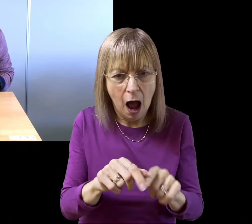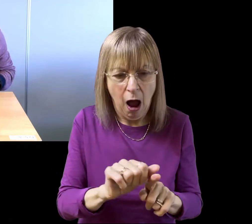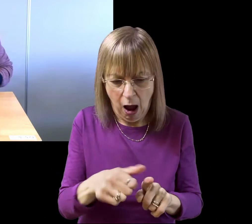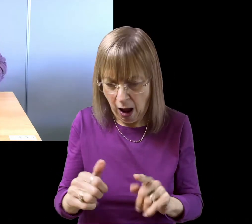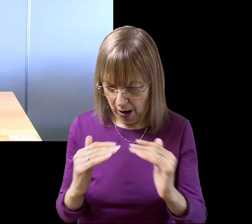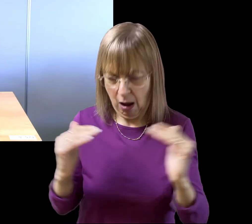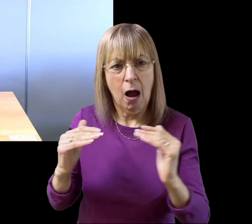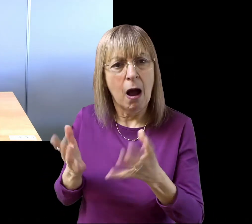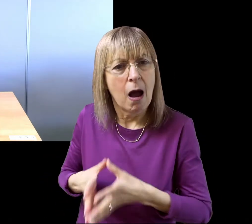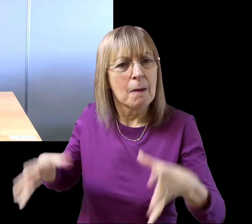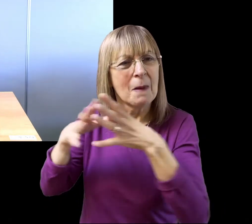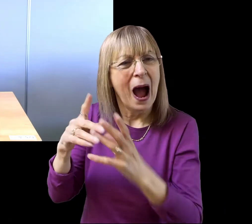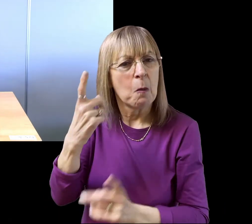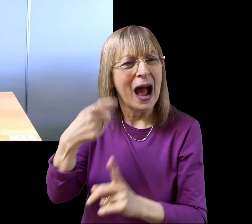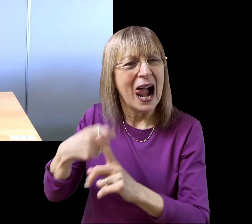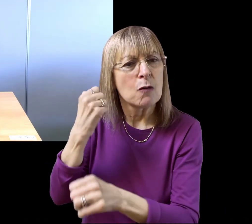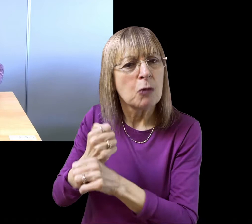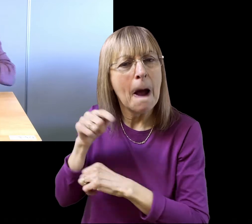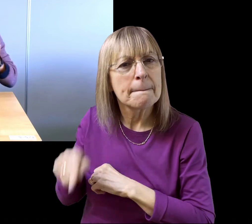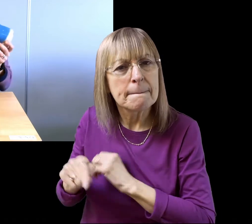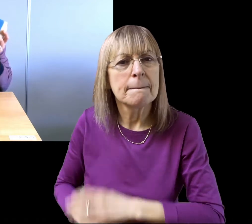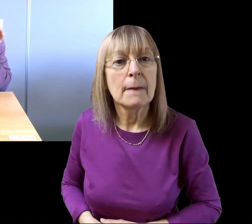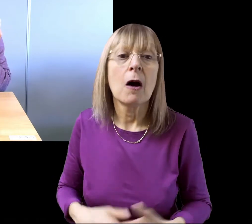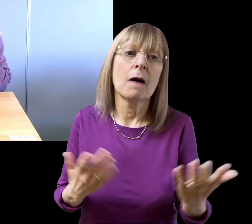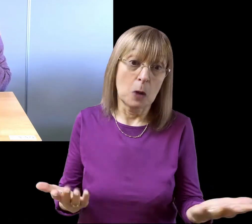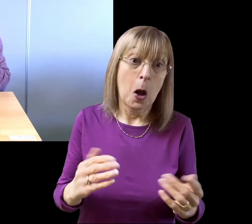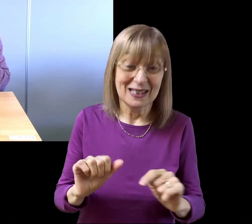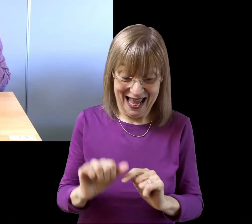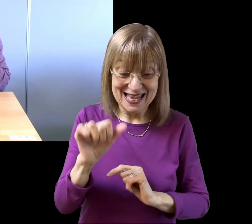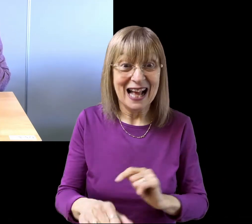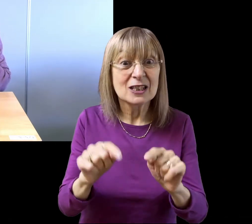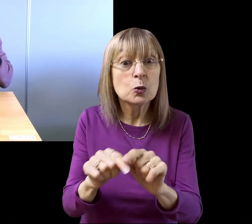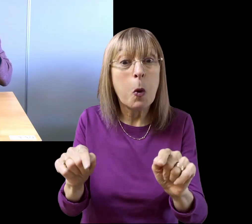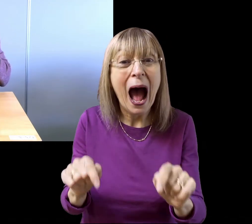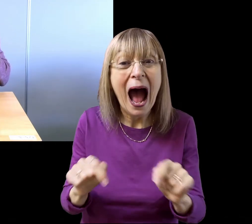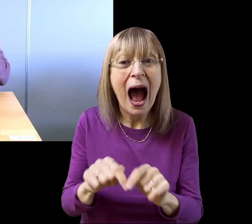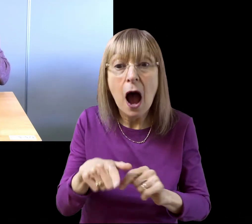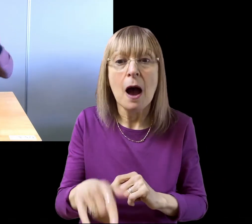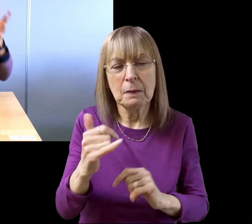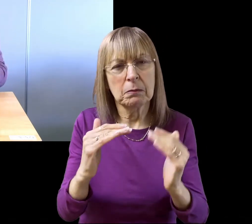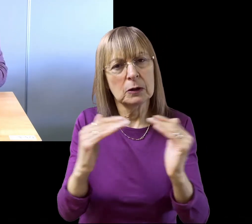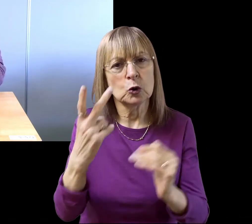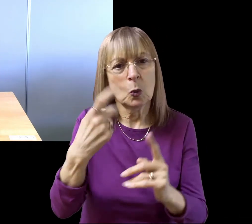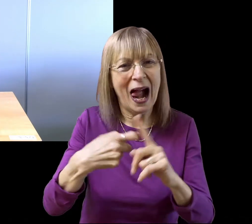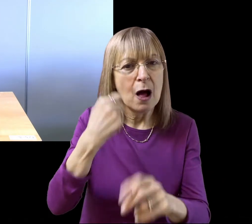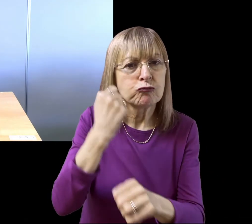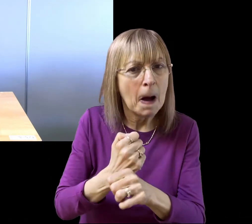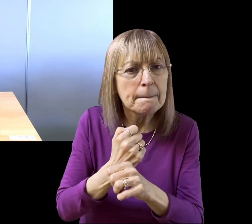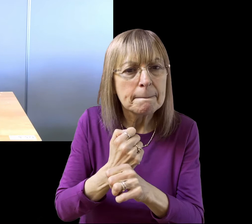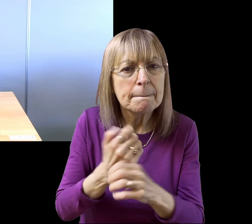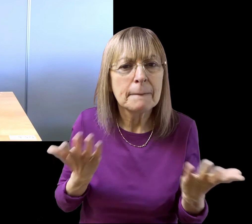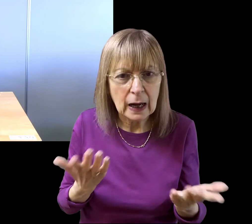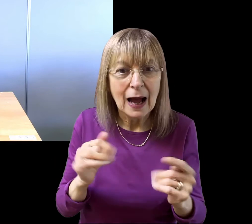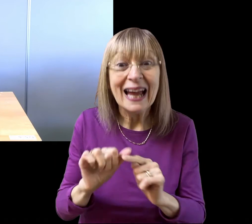bag. And then the next square, of course, corresponds to the 2 kilogram bag, which looks like this. And